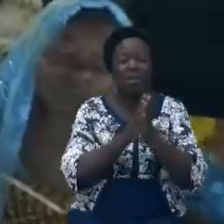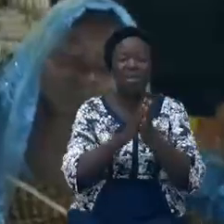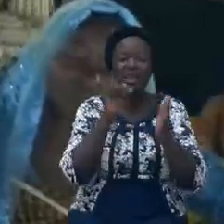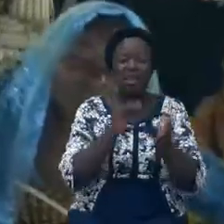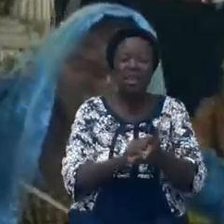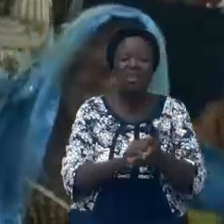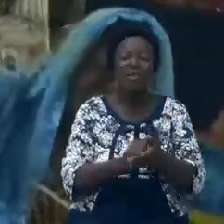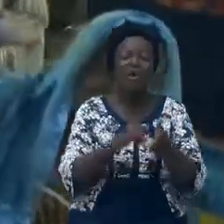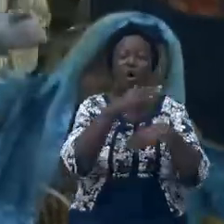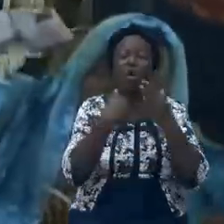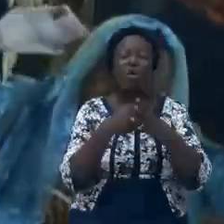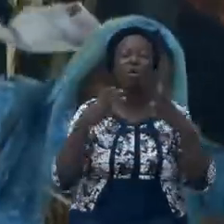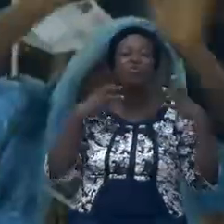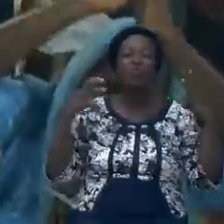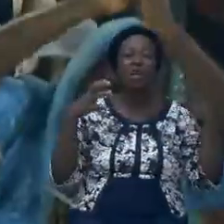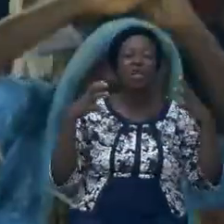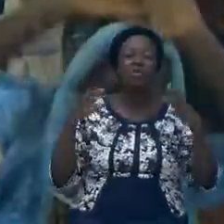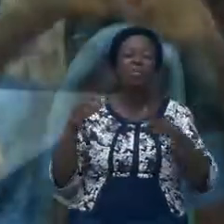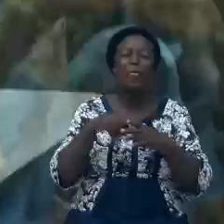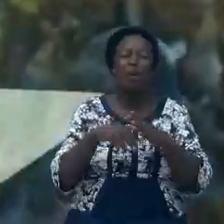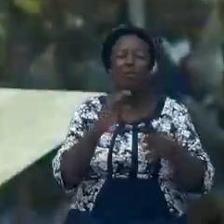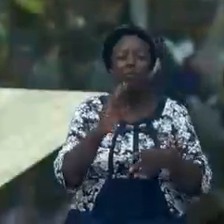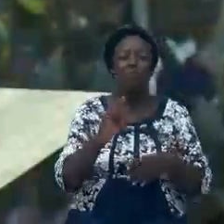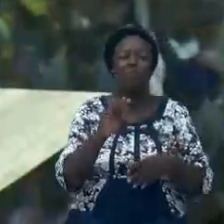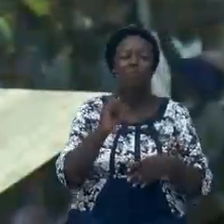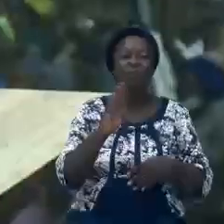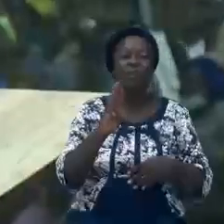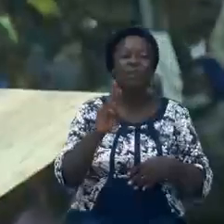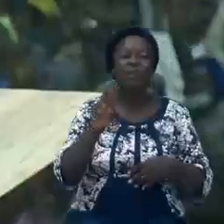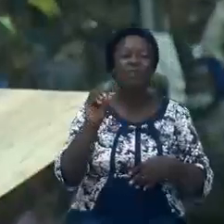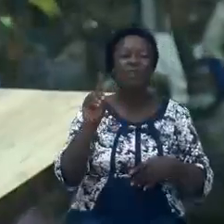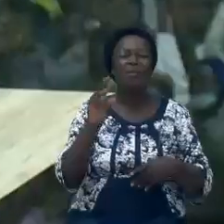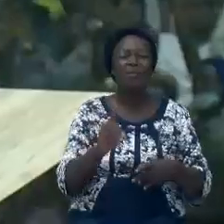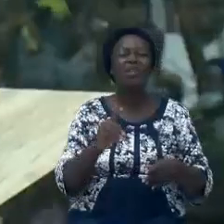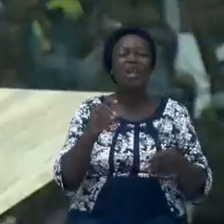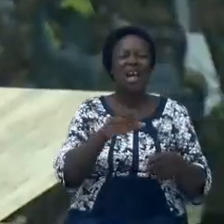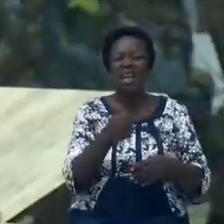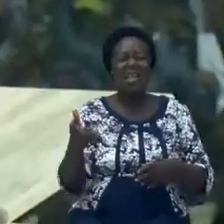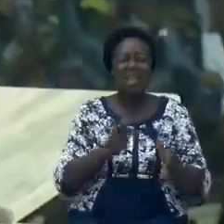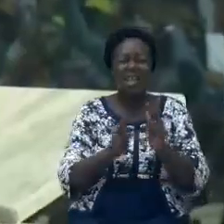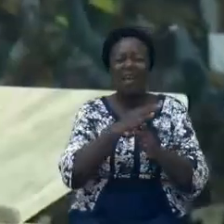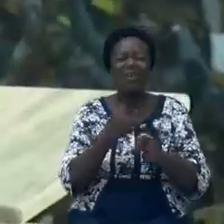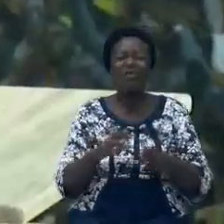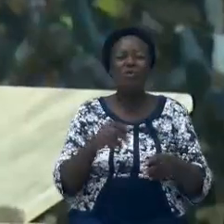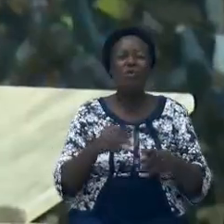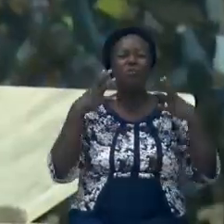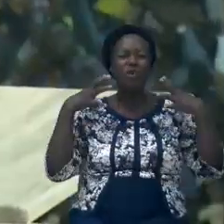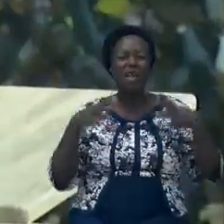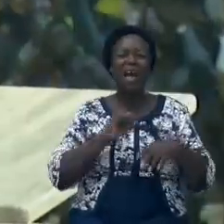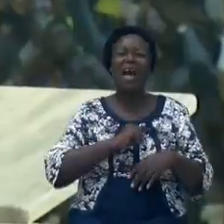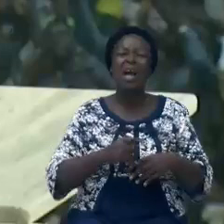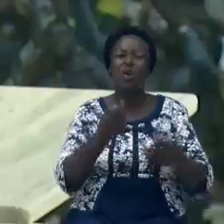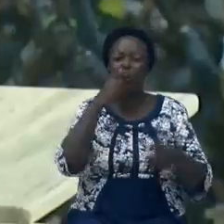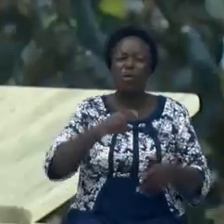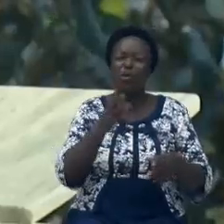in Jesus' name. Lord, I pray that all the swelling, fibroid, or whatever that kind